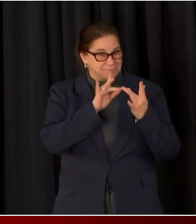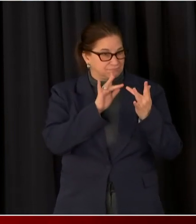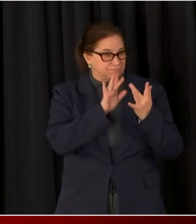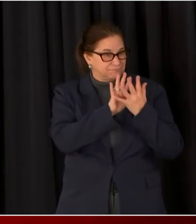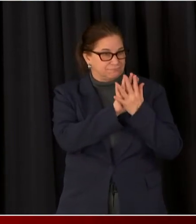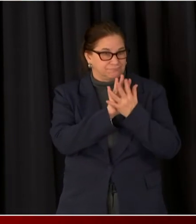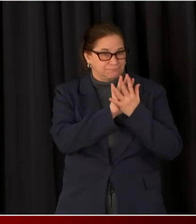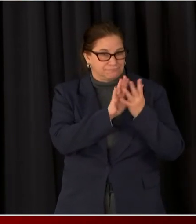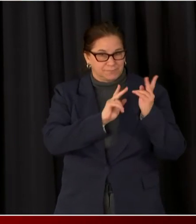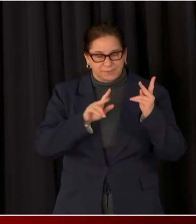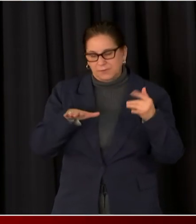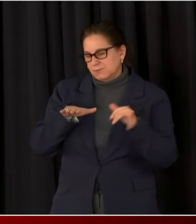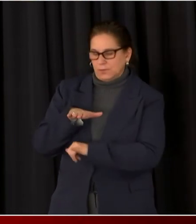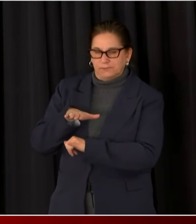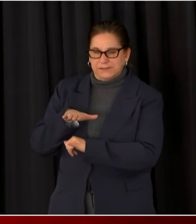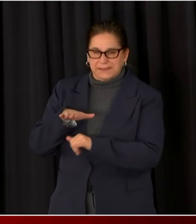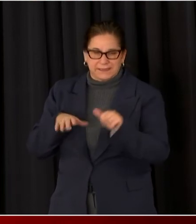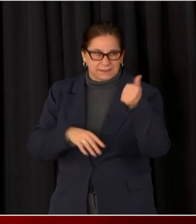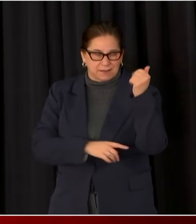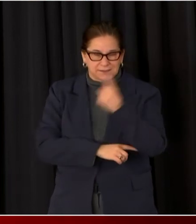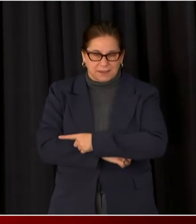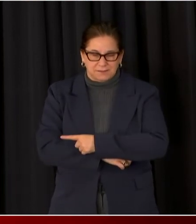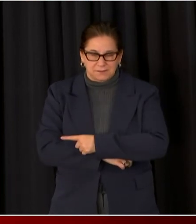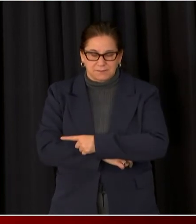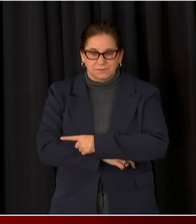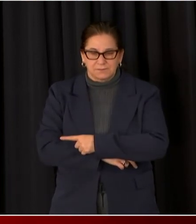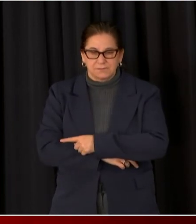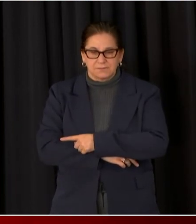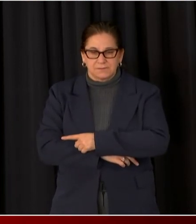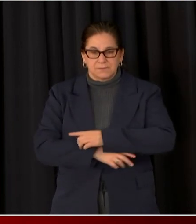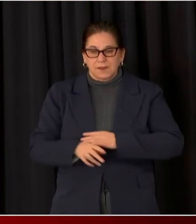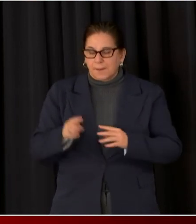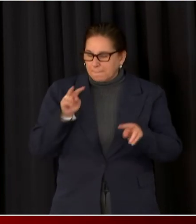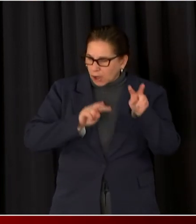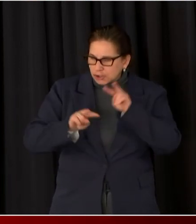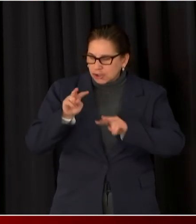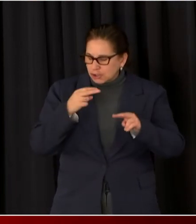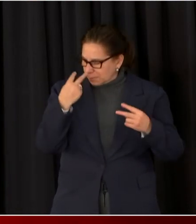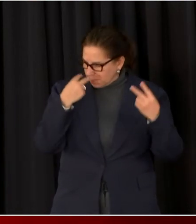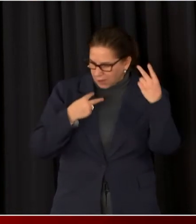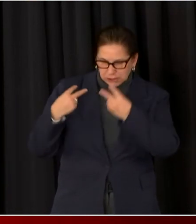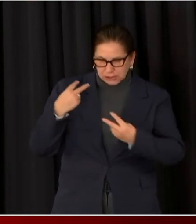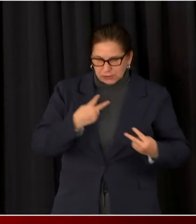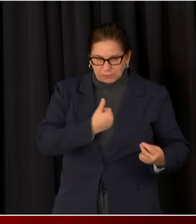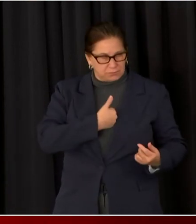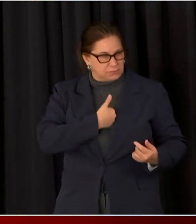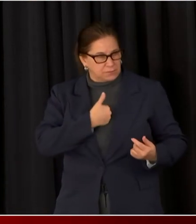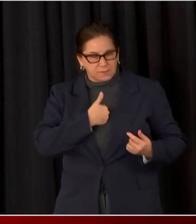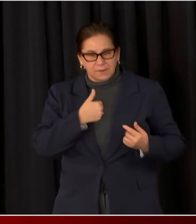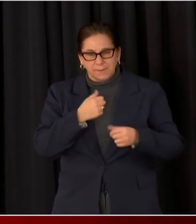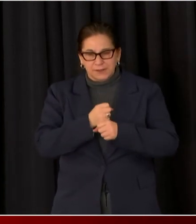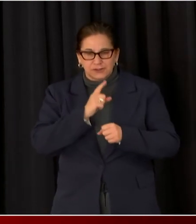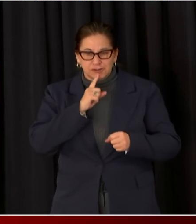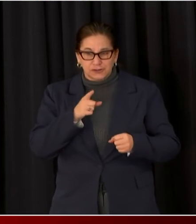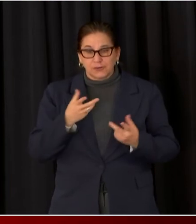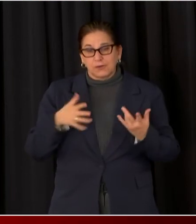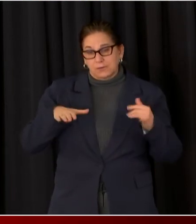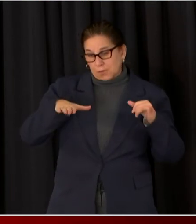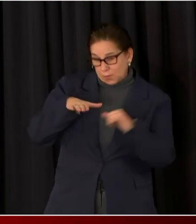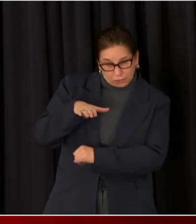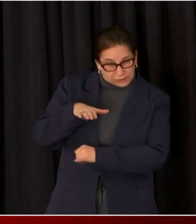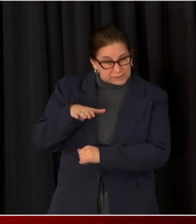you continue to monitor for symptoms up to 14 days after the exposure. So